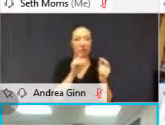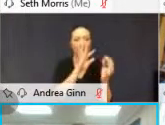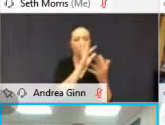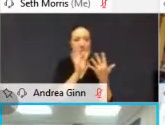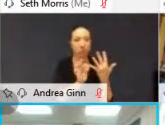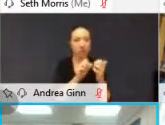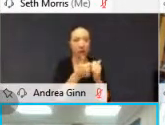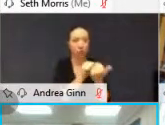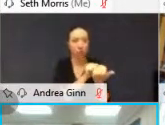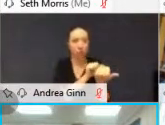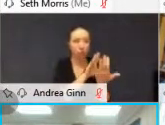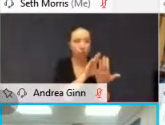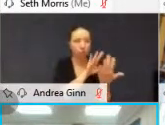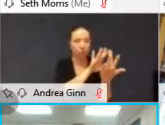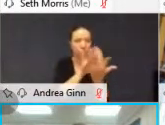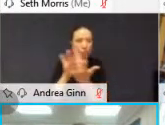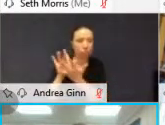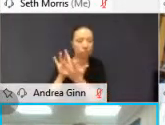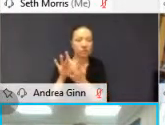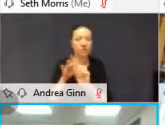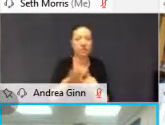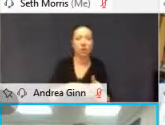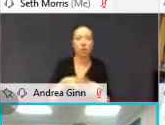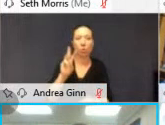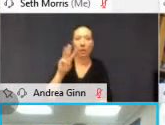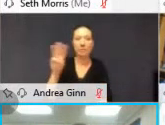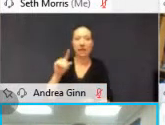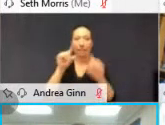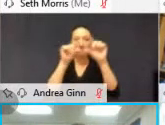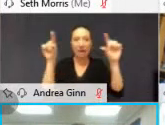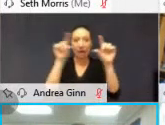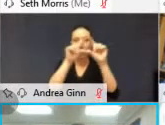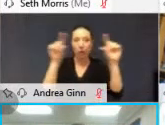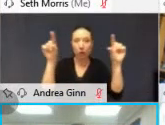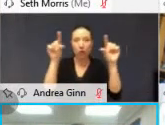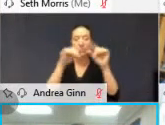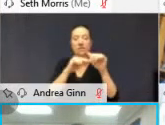members. So we've changed banners on websites, submitted waivers to